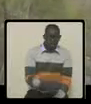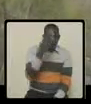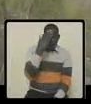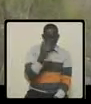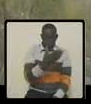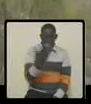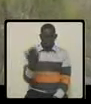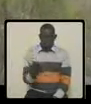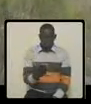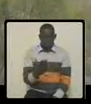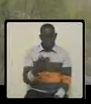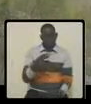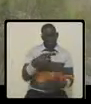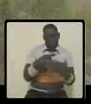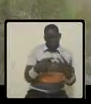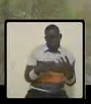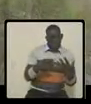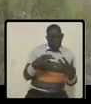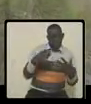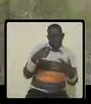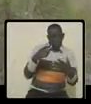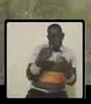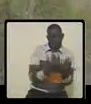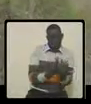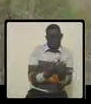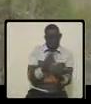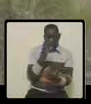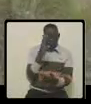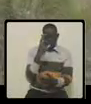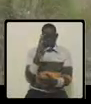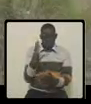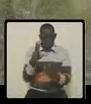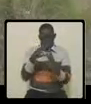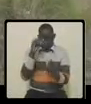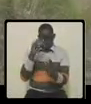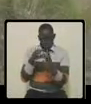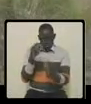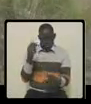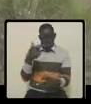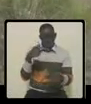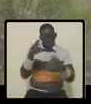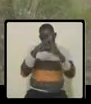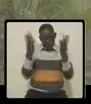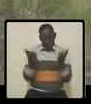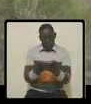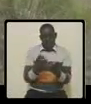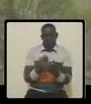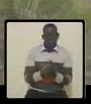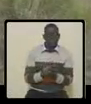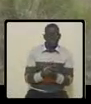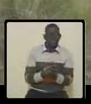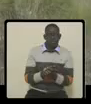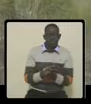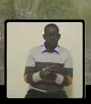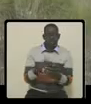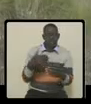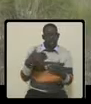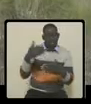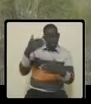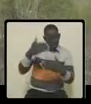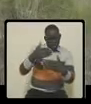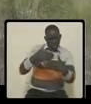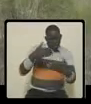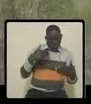Hi viewers, the reason I'm standing here is because I'm waiting on our two geography students, Jason and Stephen. In our previous